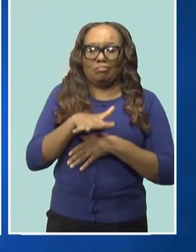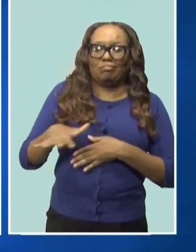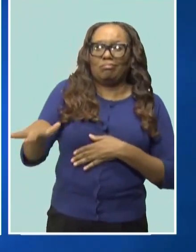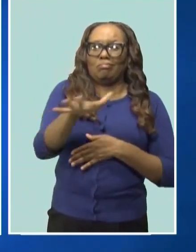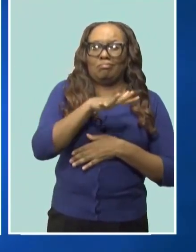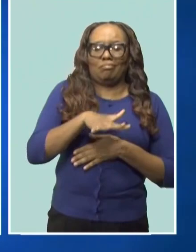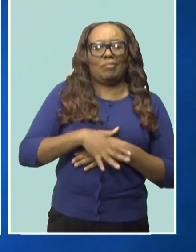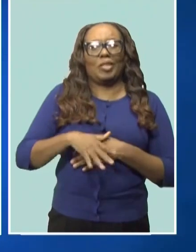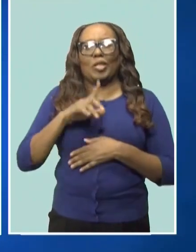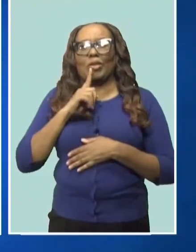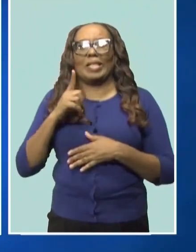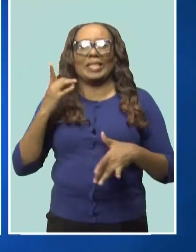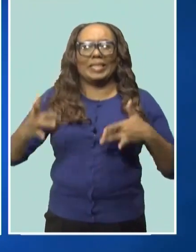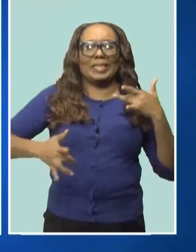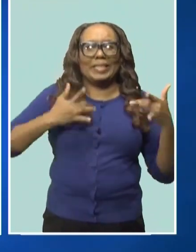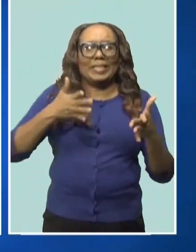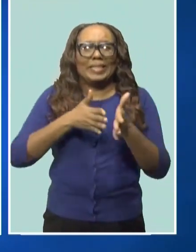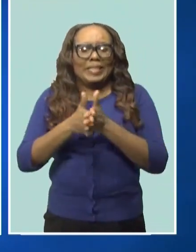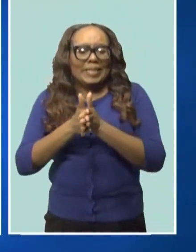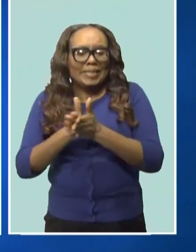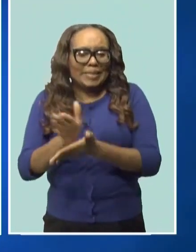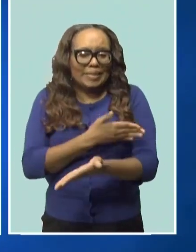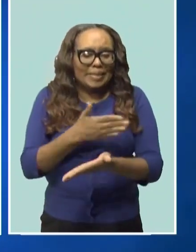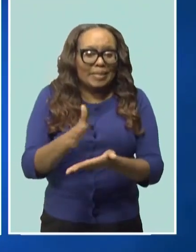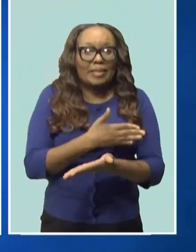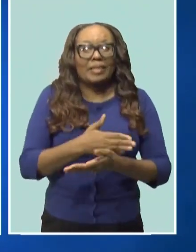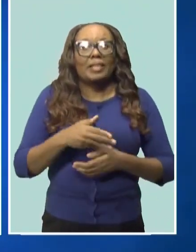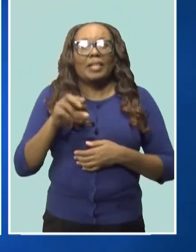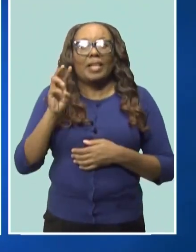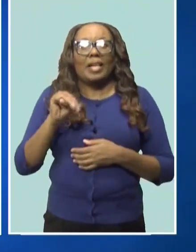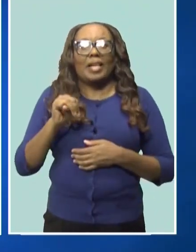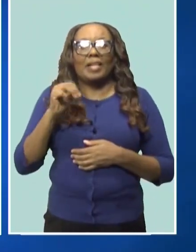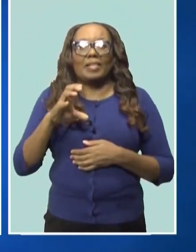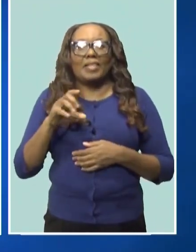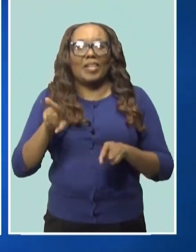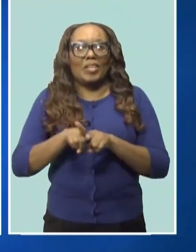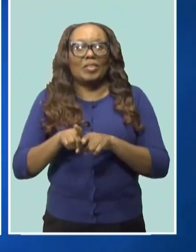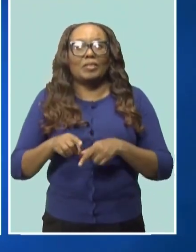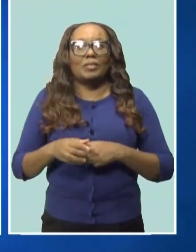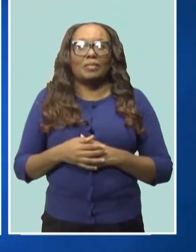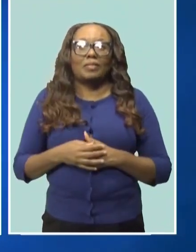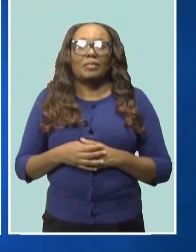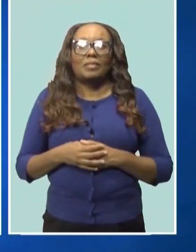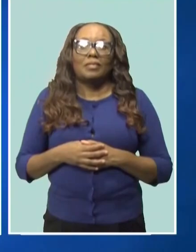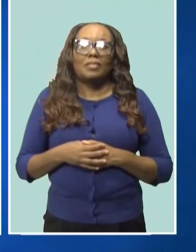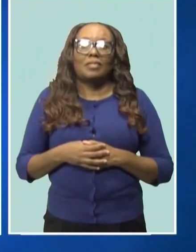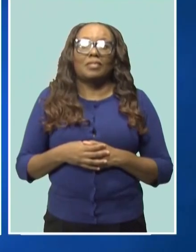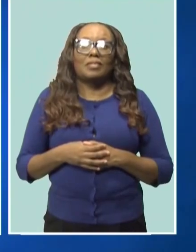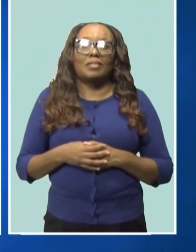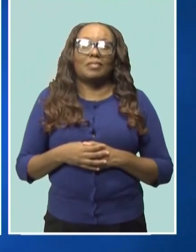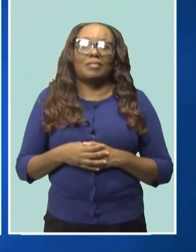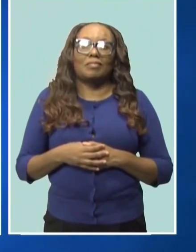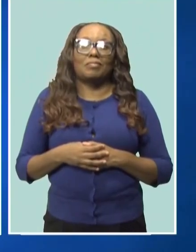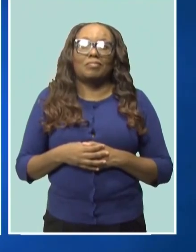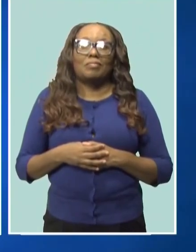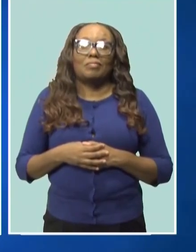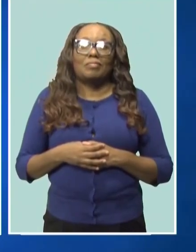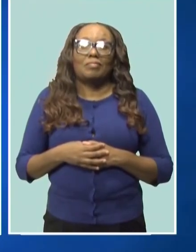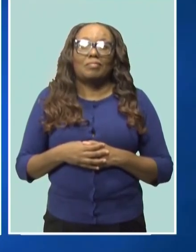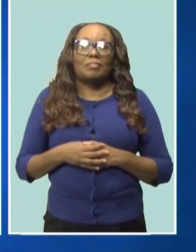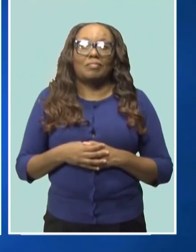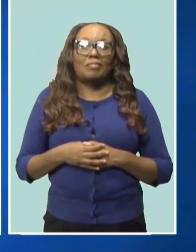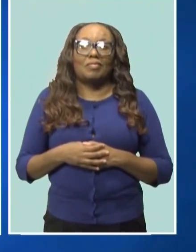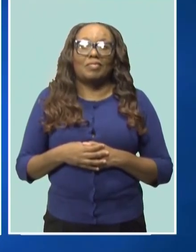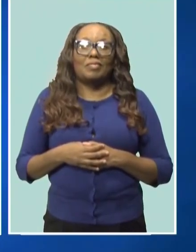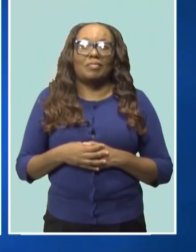Calypsonians delivered lively performances, and the MCs played their part. You know, they got a big movie going on here now that the whole of Barbados watching is